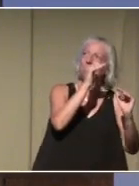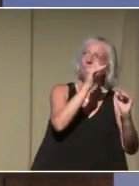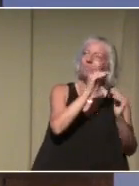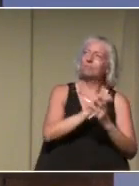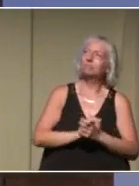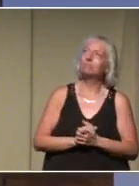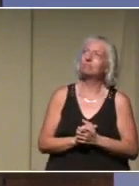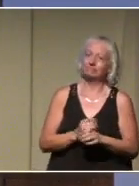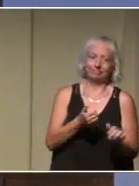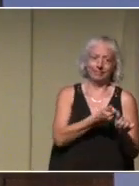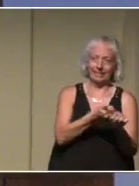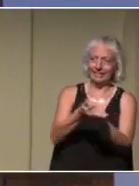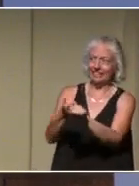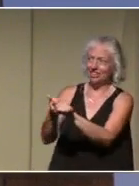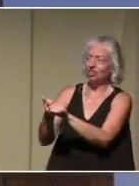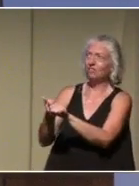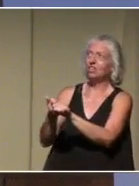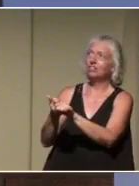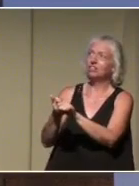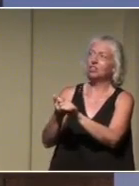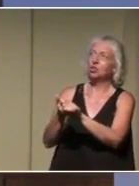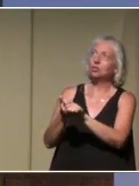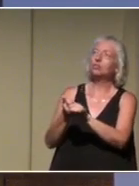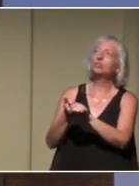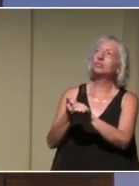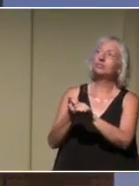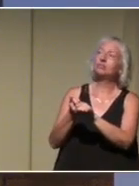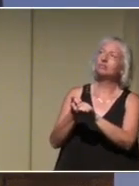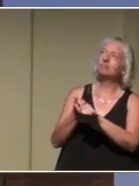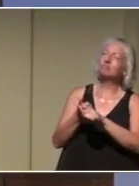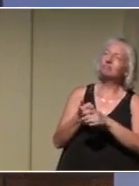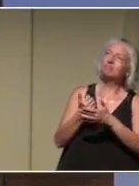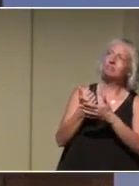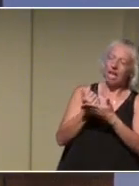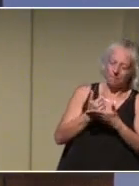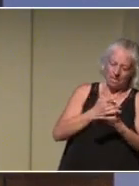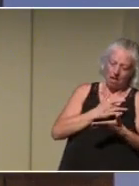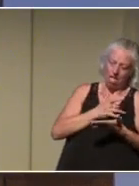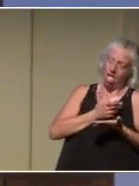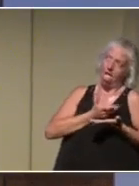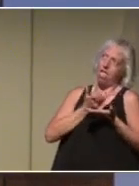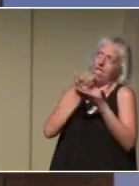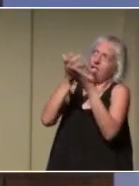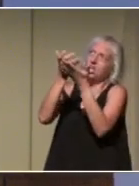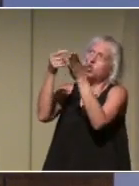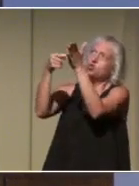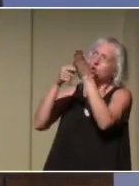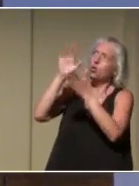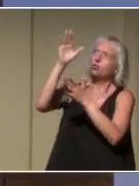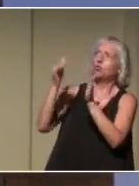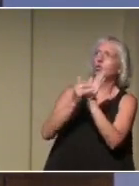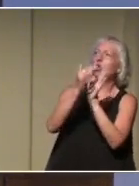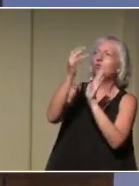to each of us, Lord. Work in our hearts and draw us to yourself and just show us your glory. And it's in Jesus' name that we pray.